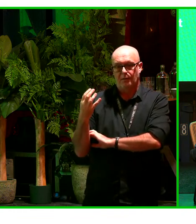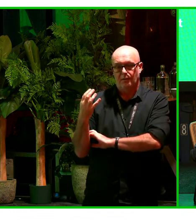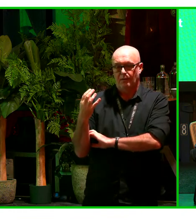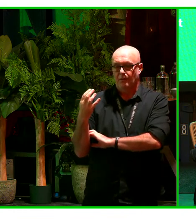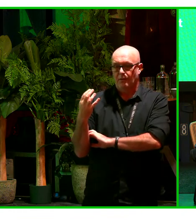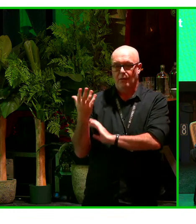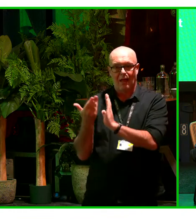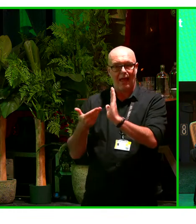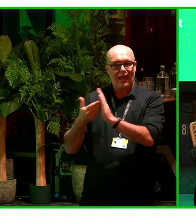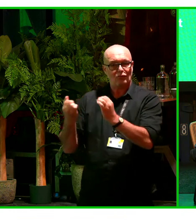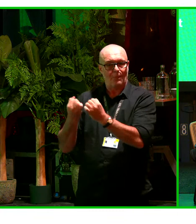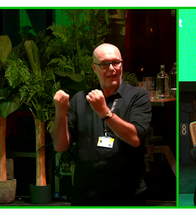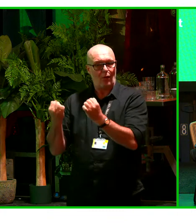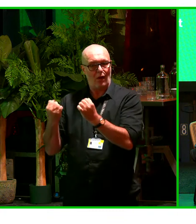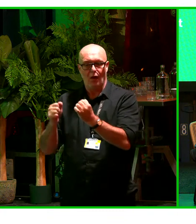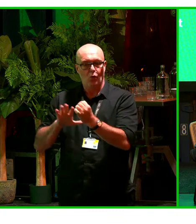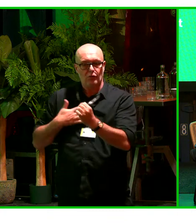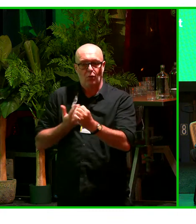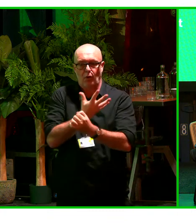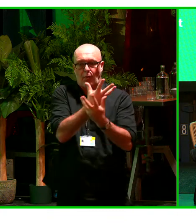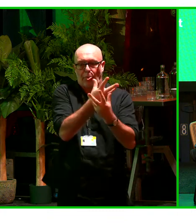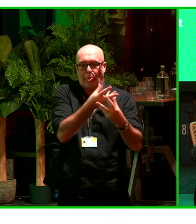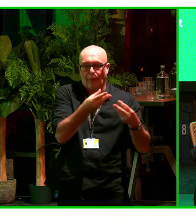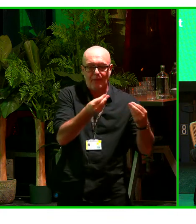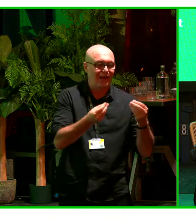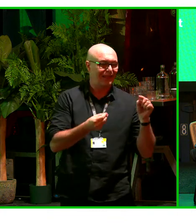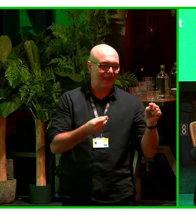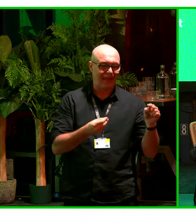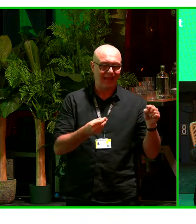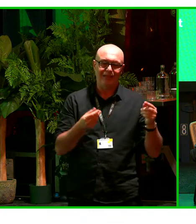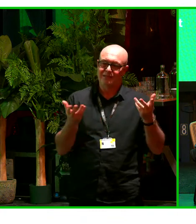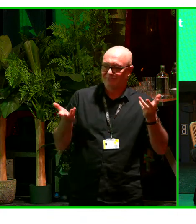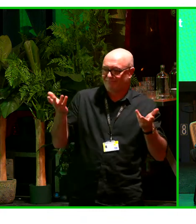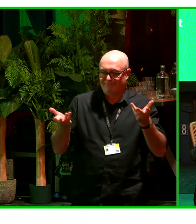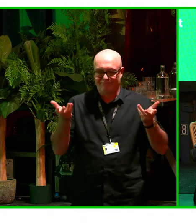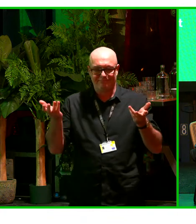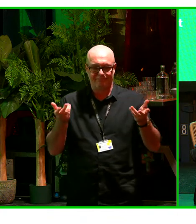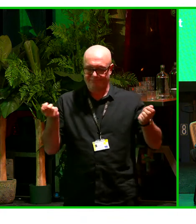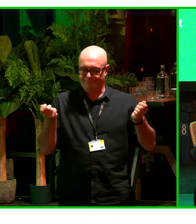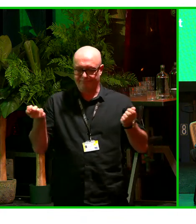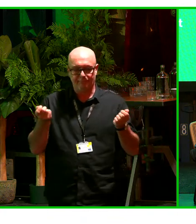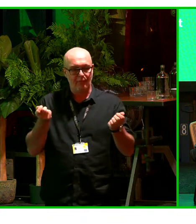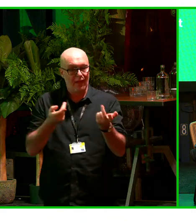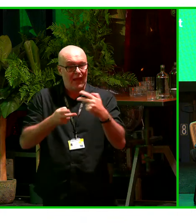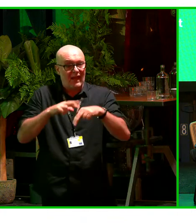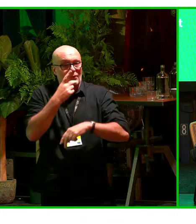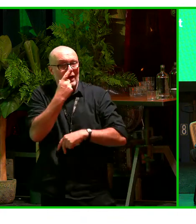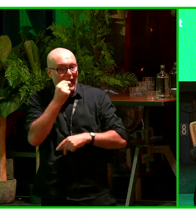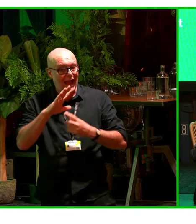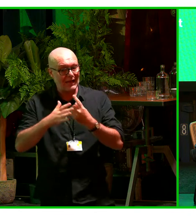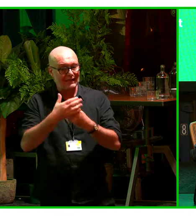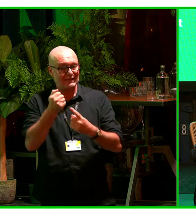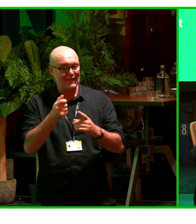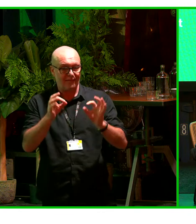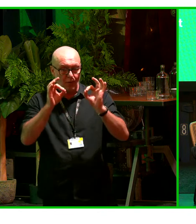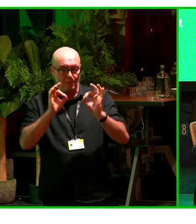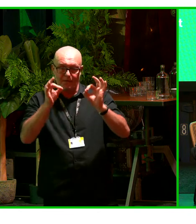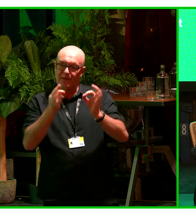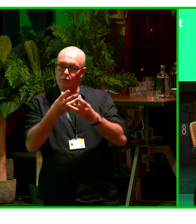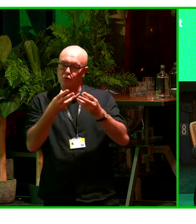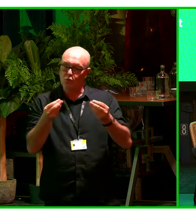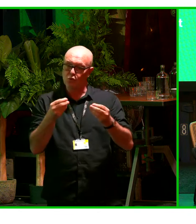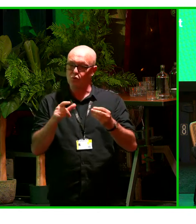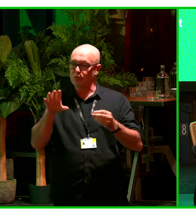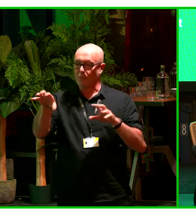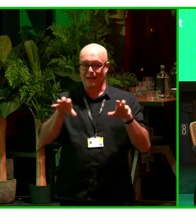that we aren't expecting elsewhere. If we can do that and come up with the optimum solutions for an area, then